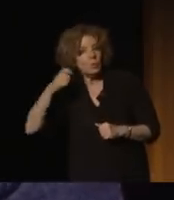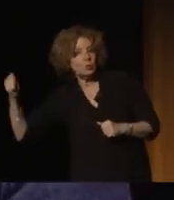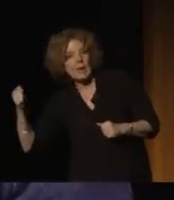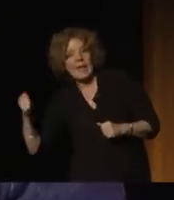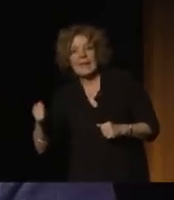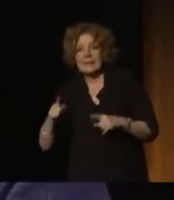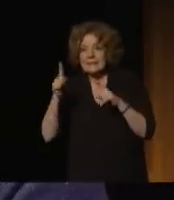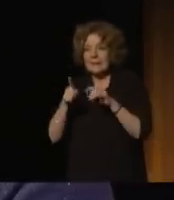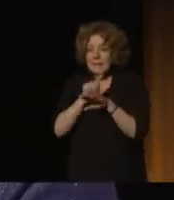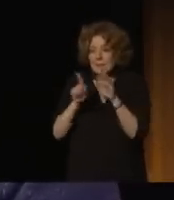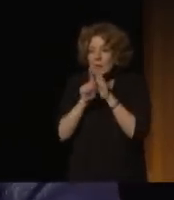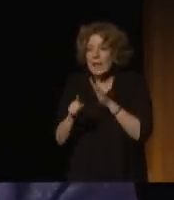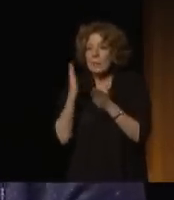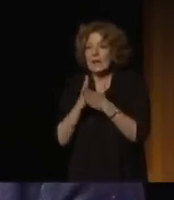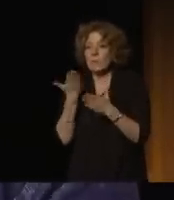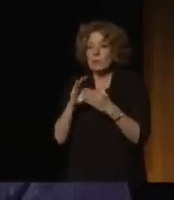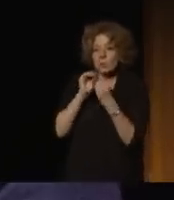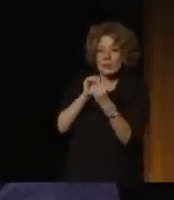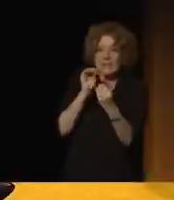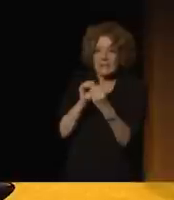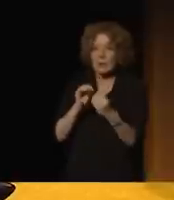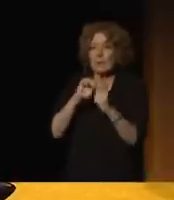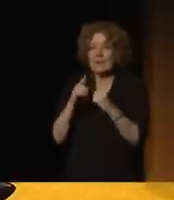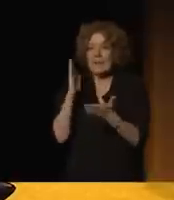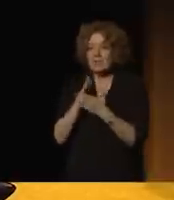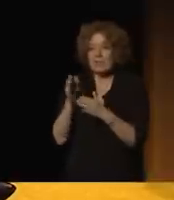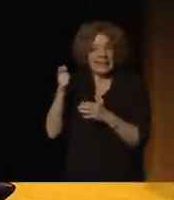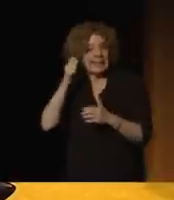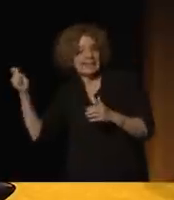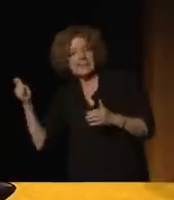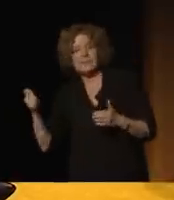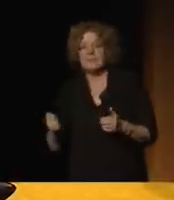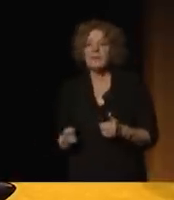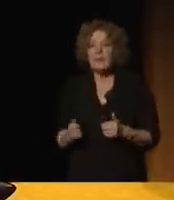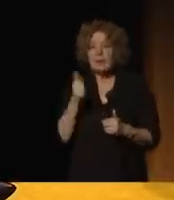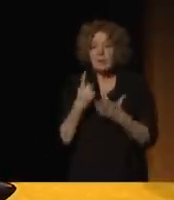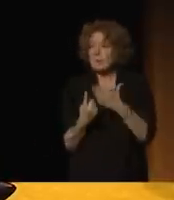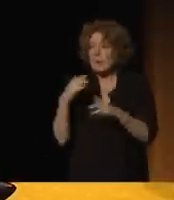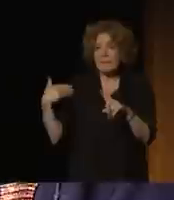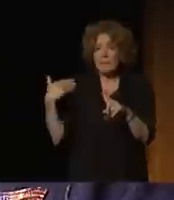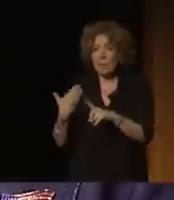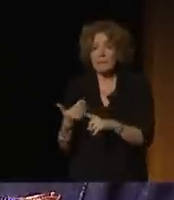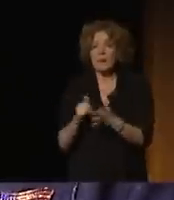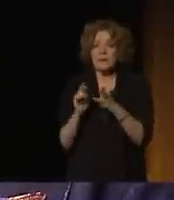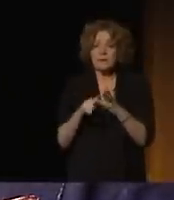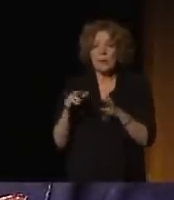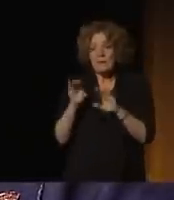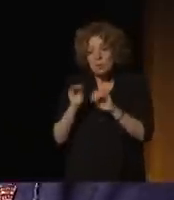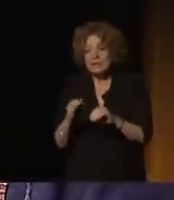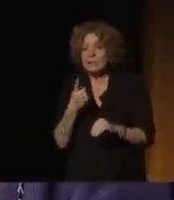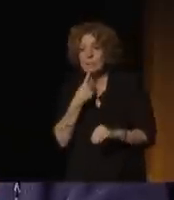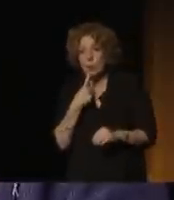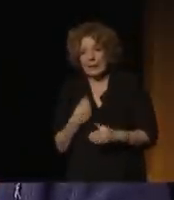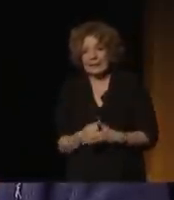He really wants to kiss you, but he hits you. It's kind of crazy, right? But we know that's been happening forever. And so we have to teach